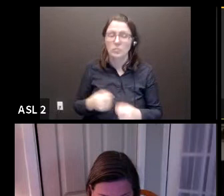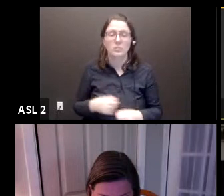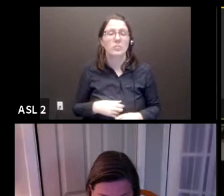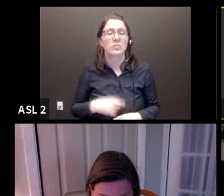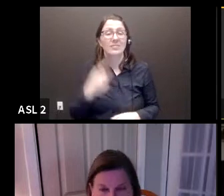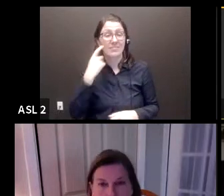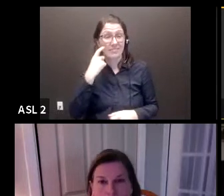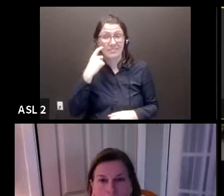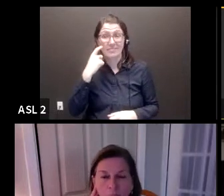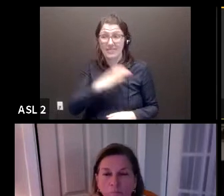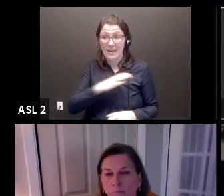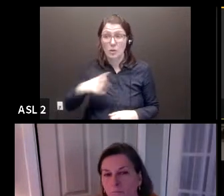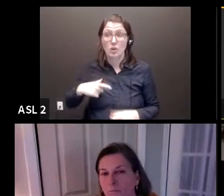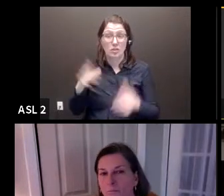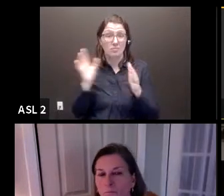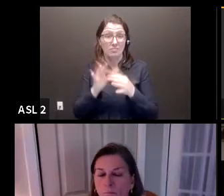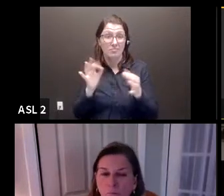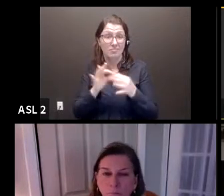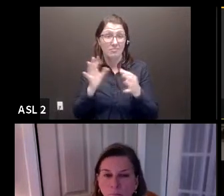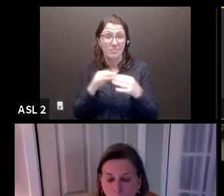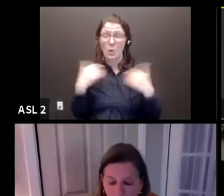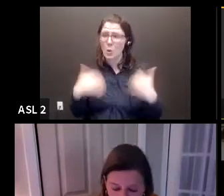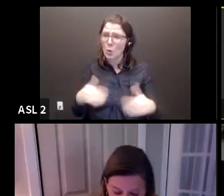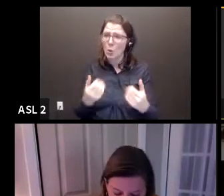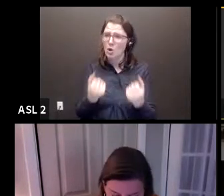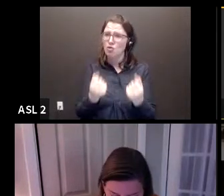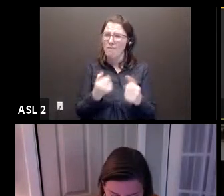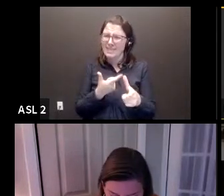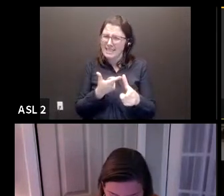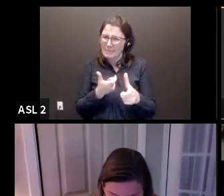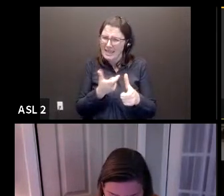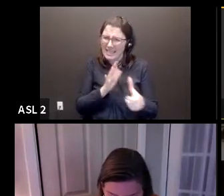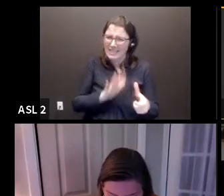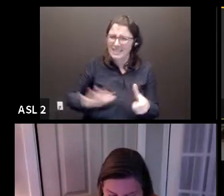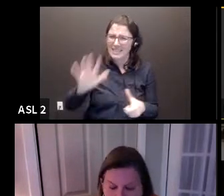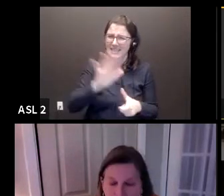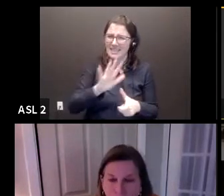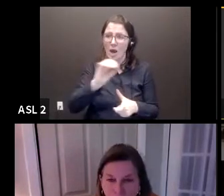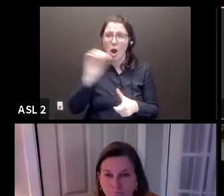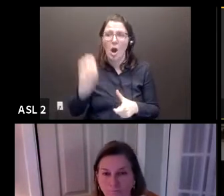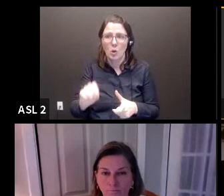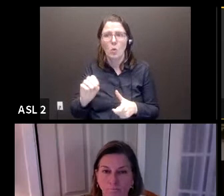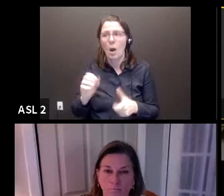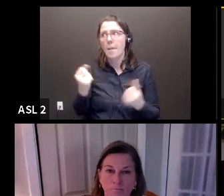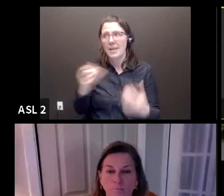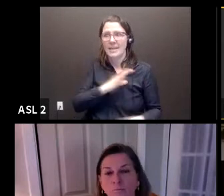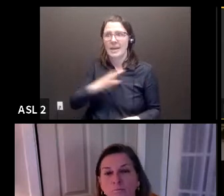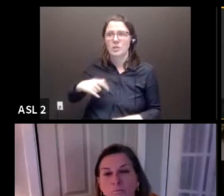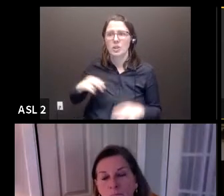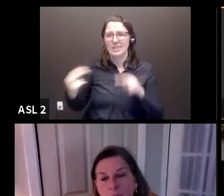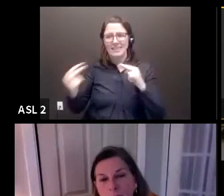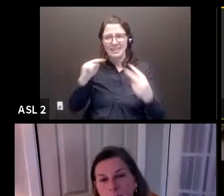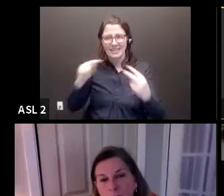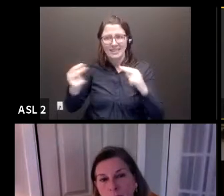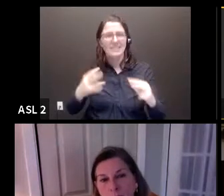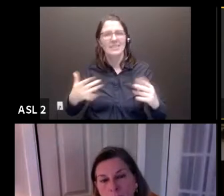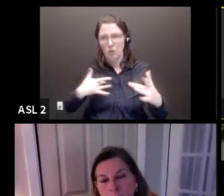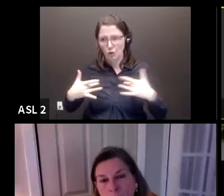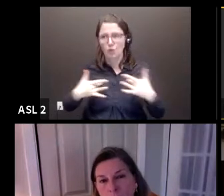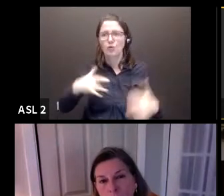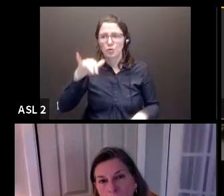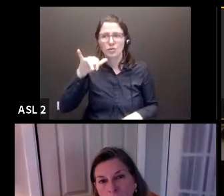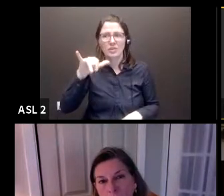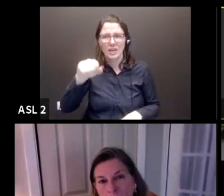about traffic and i know this has been a big issue among a lot of city councilors about speeding and whatnot is there any